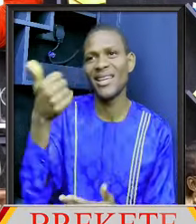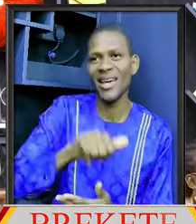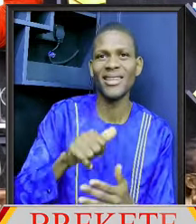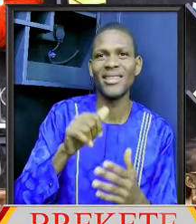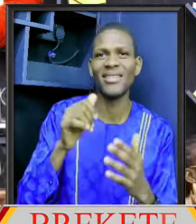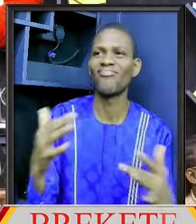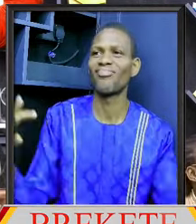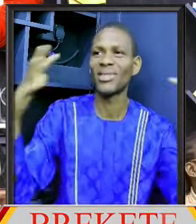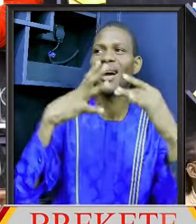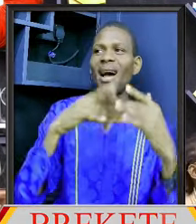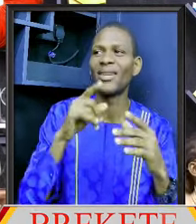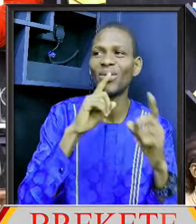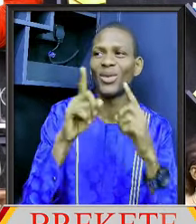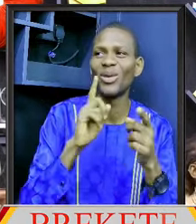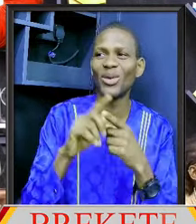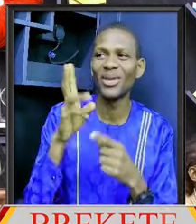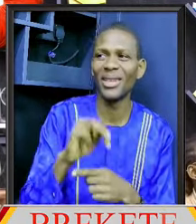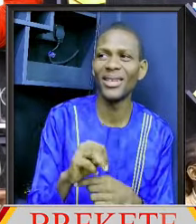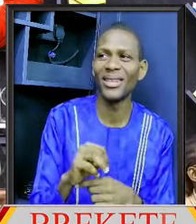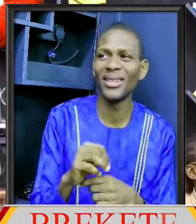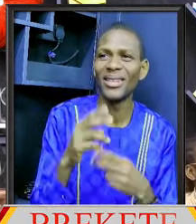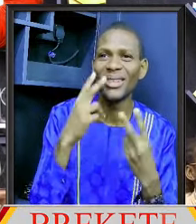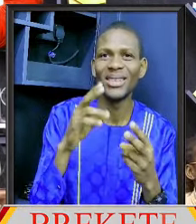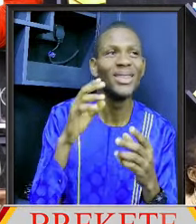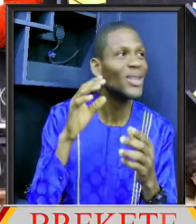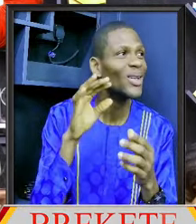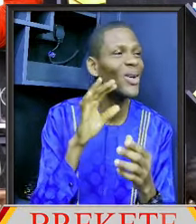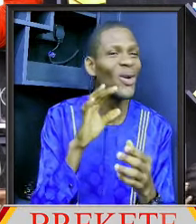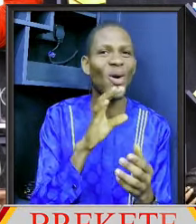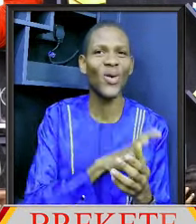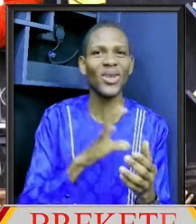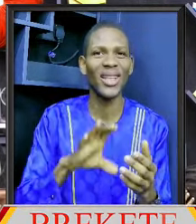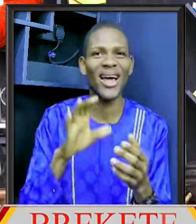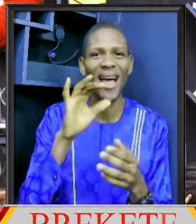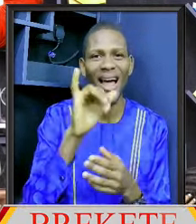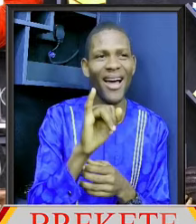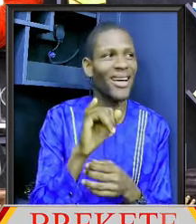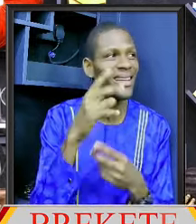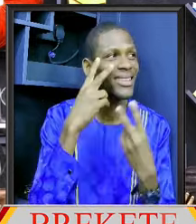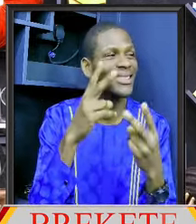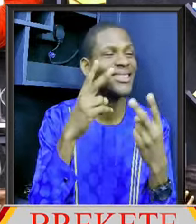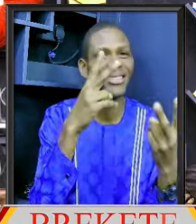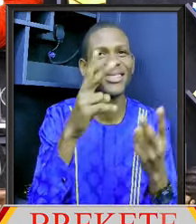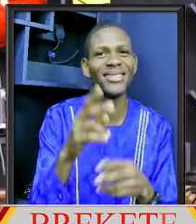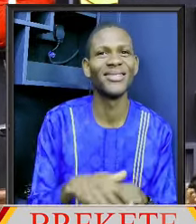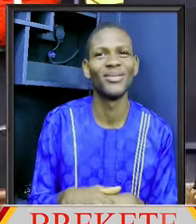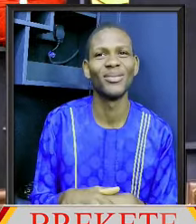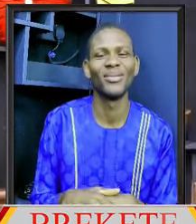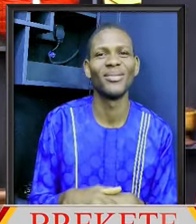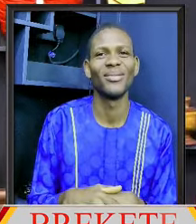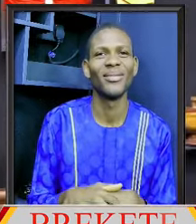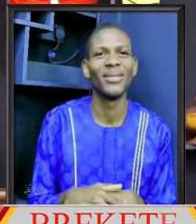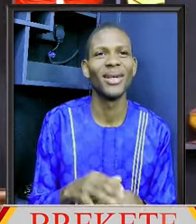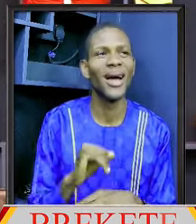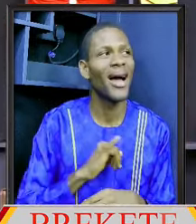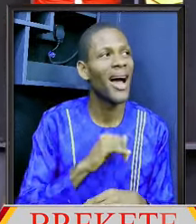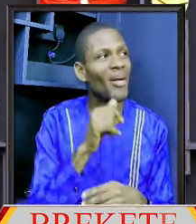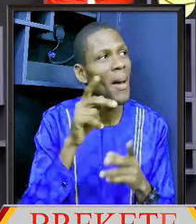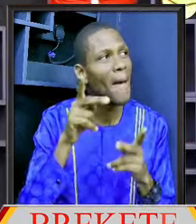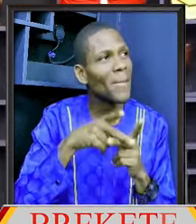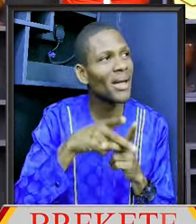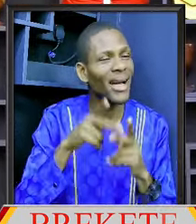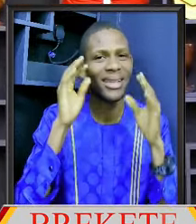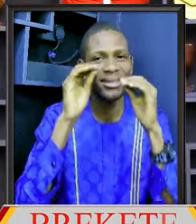can address them. Yes, sir. See, Consultant Ike. Yes, see sir. You. See. I'm a